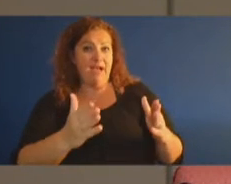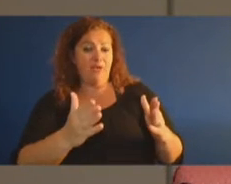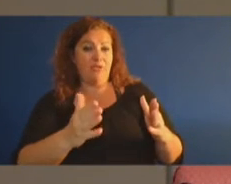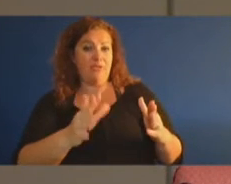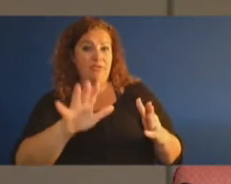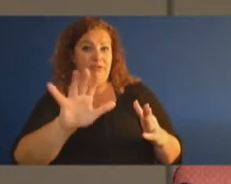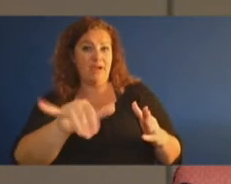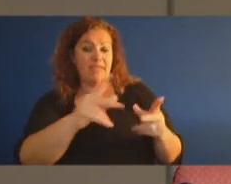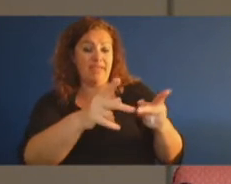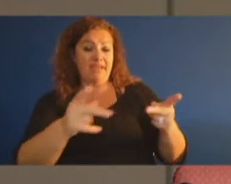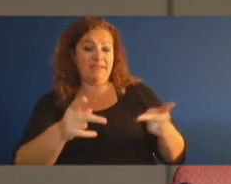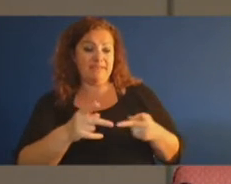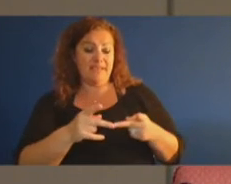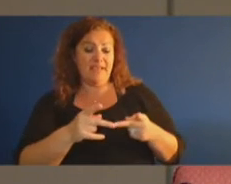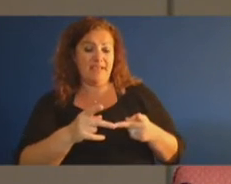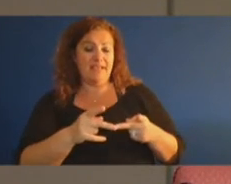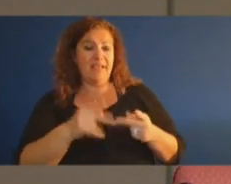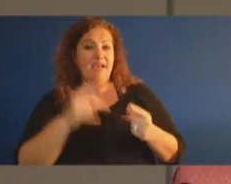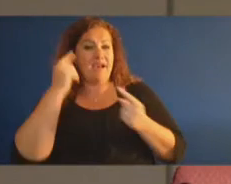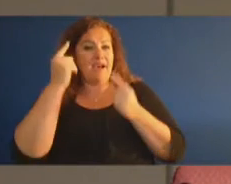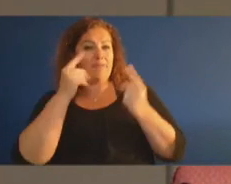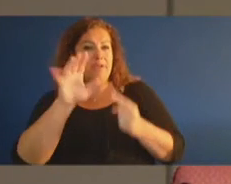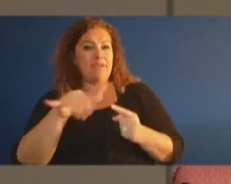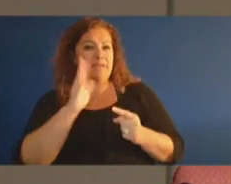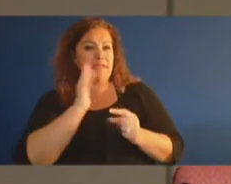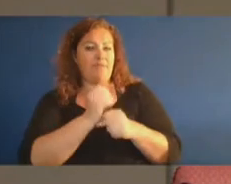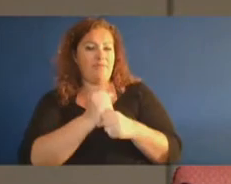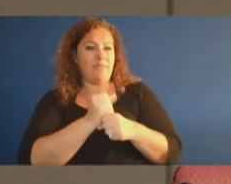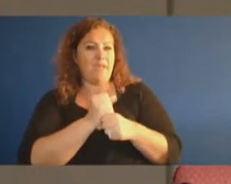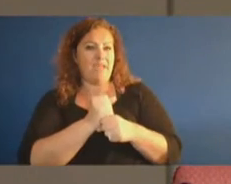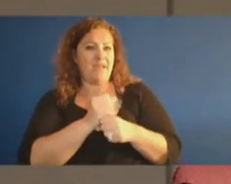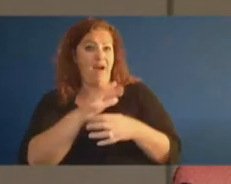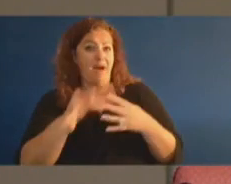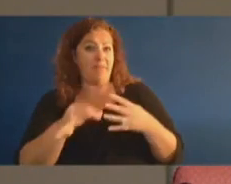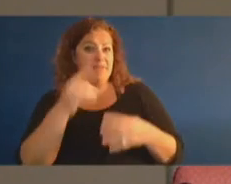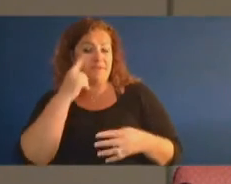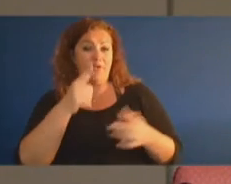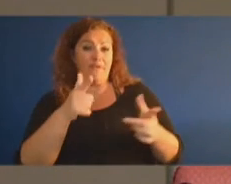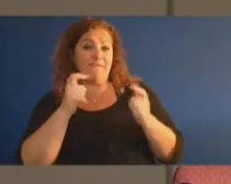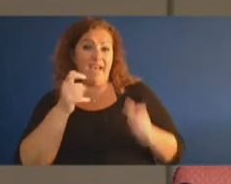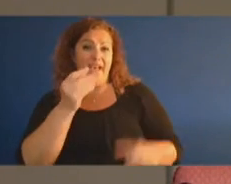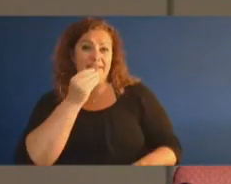if if it would create an option for fast food drive-thru uh so we got to look at